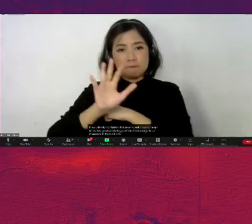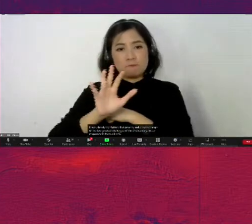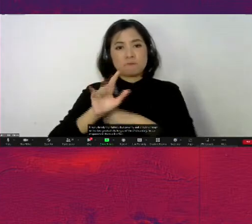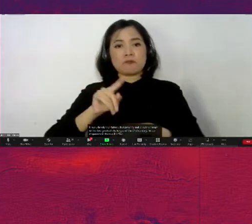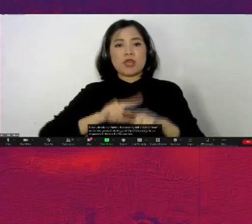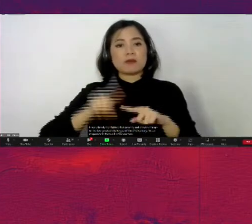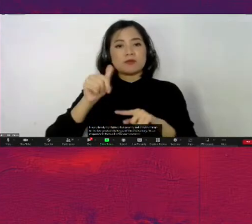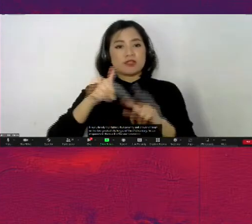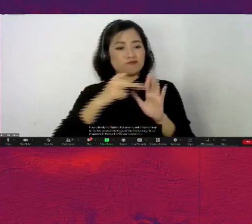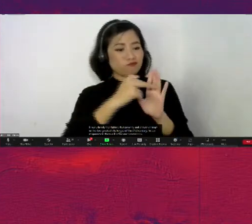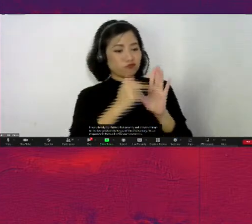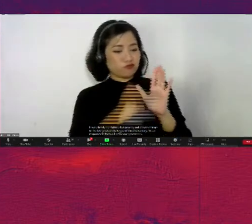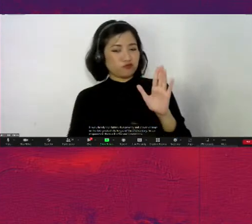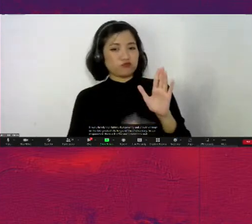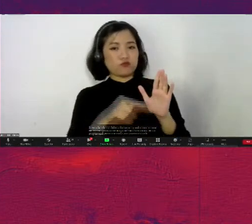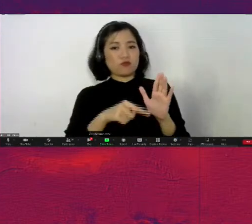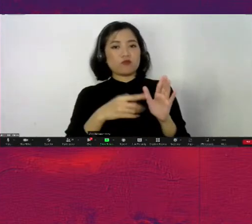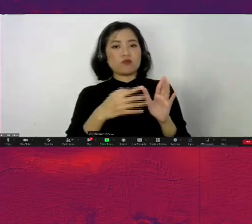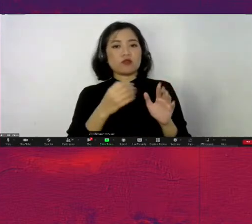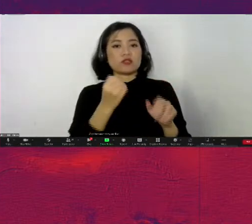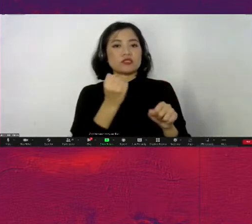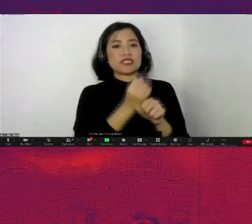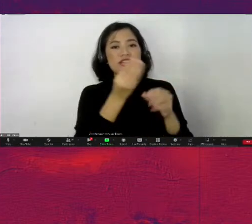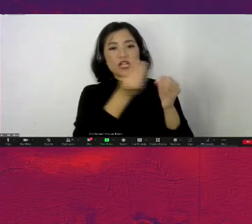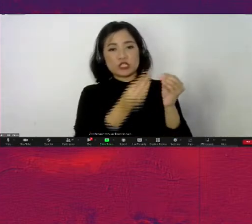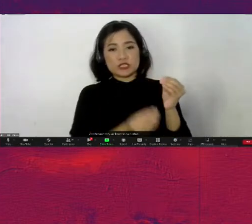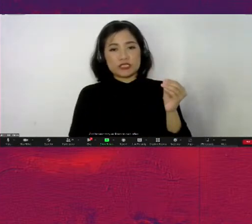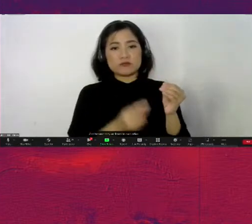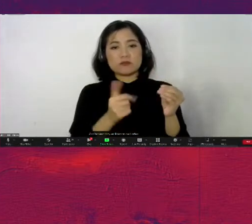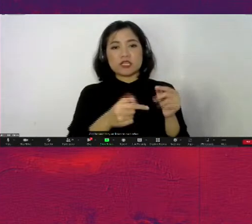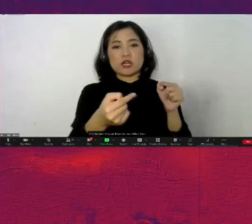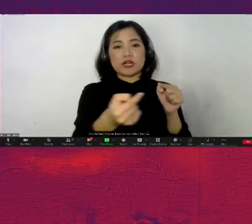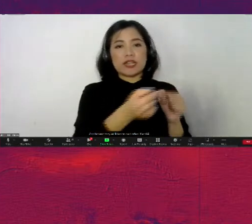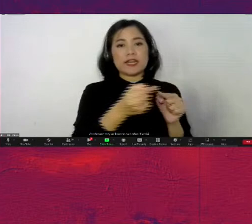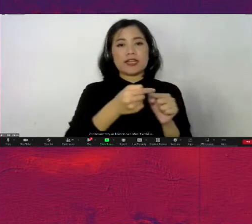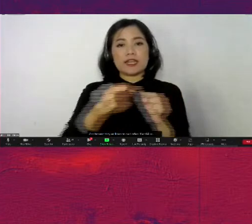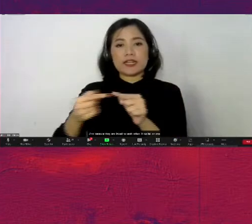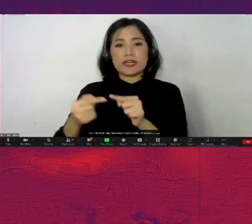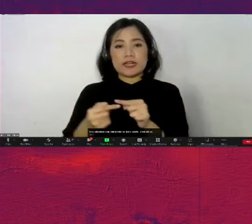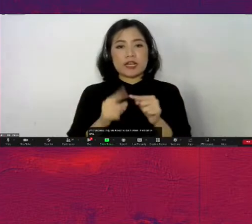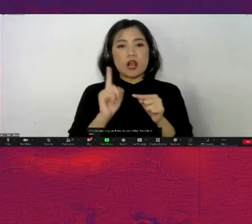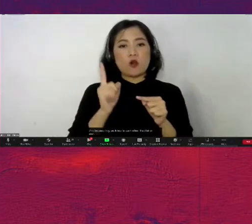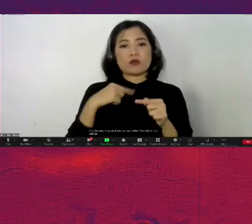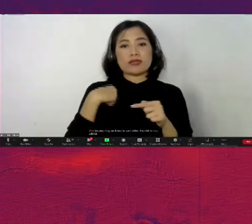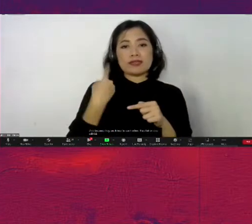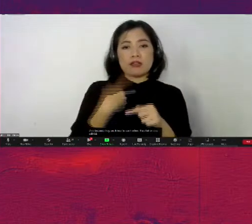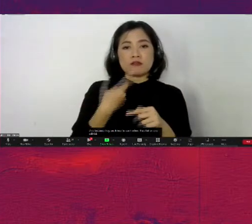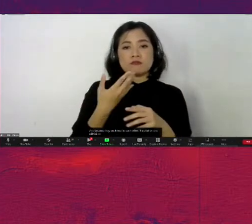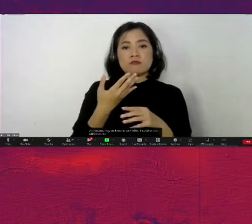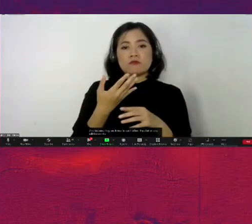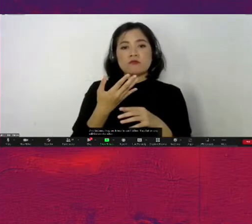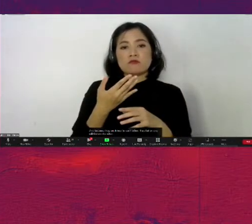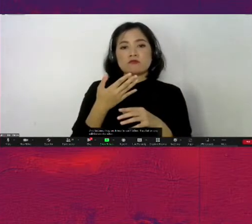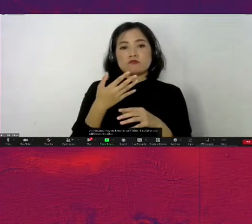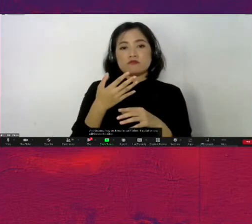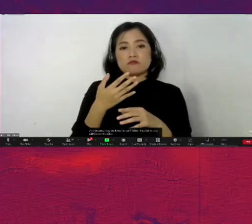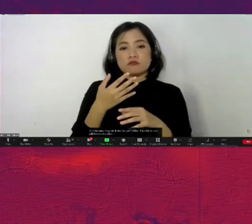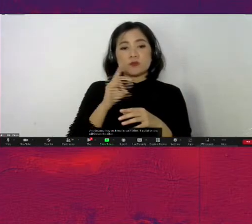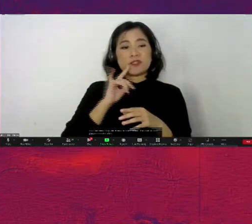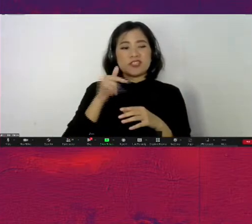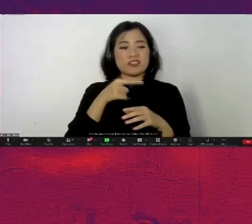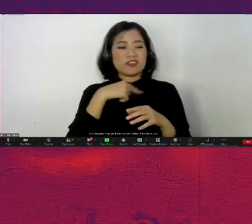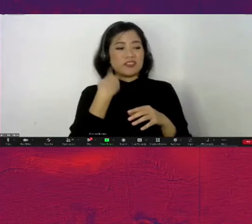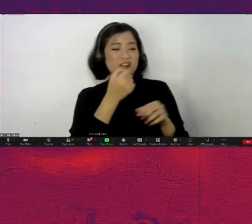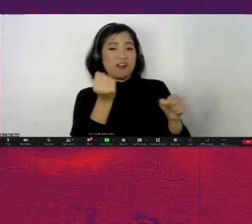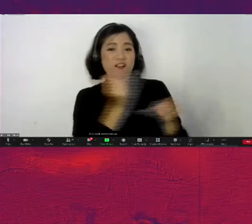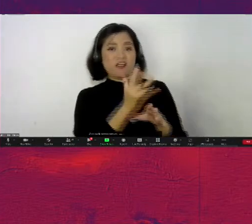define our generation. And because they are linked to each other, if we fail on one, we will fail on the other. And